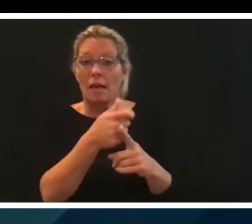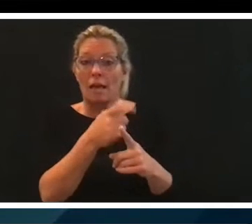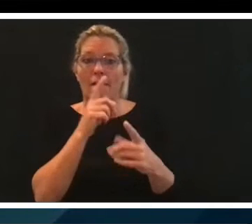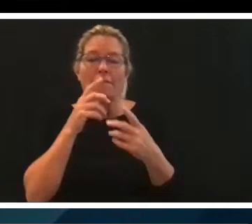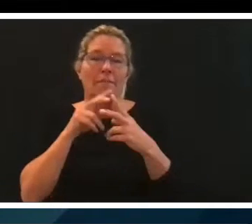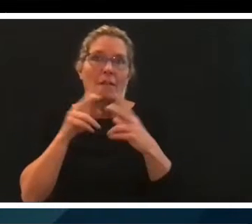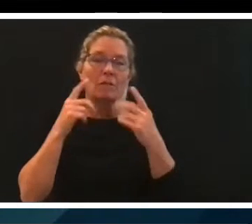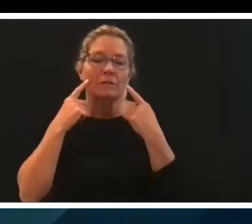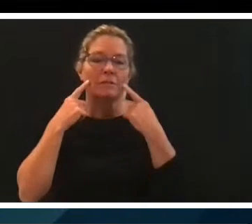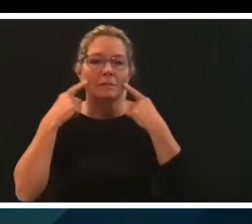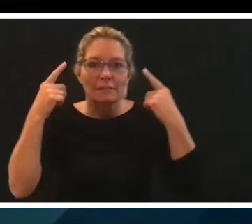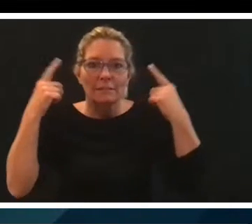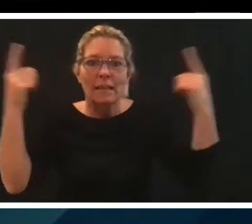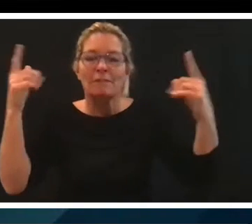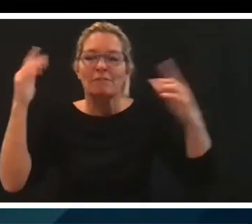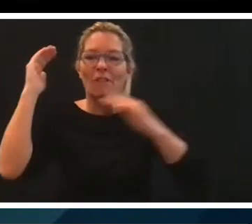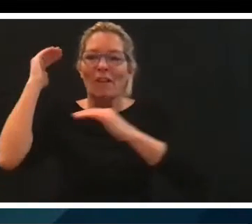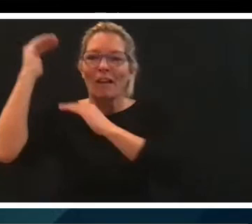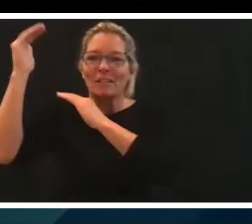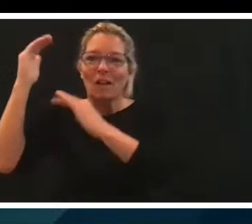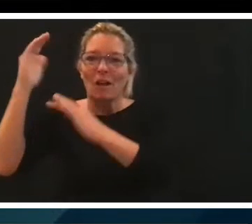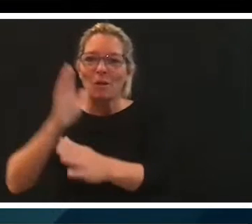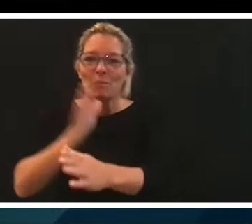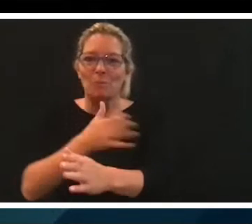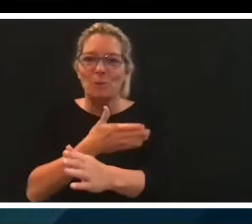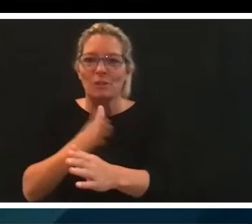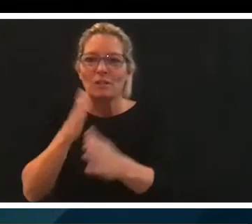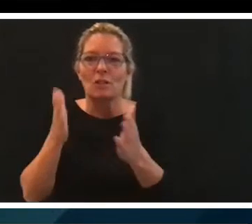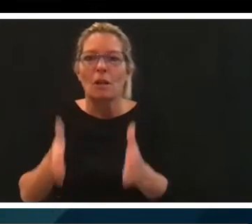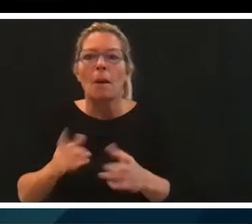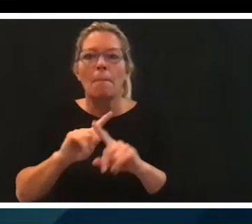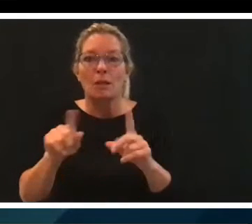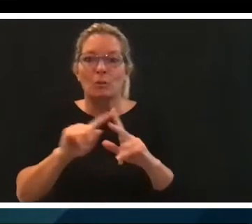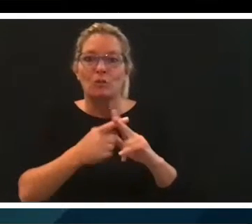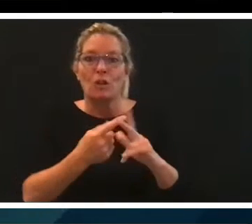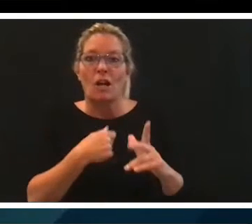successful adult musician, but you started as a child prodigy.